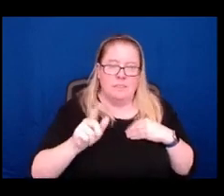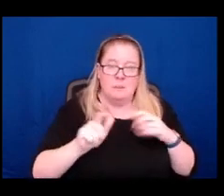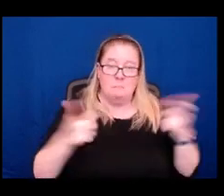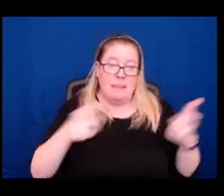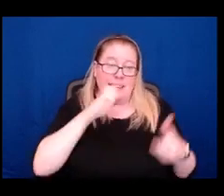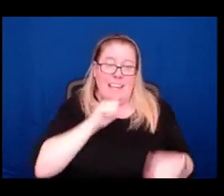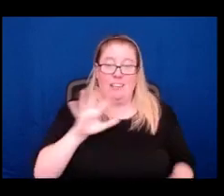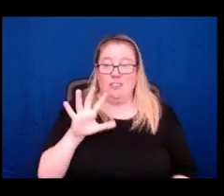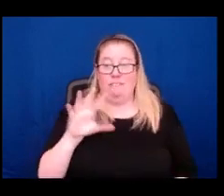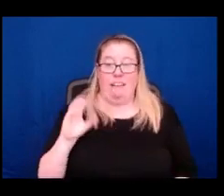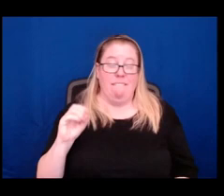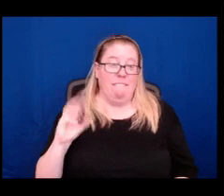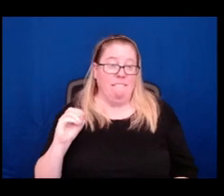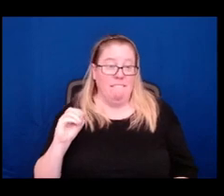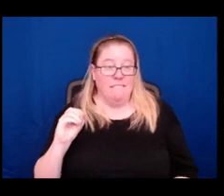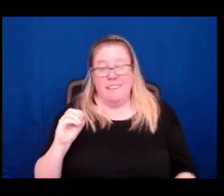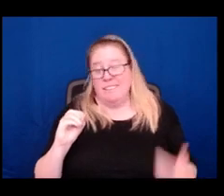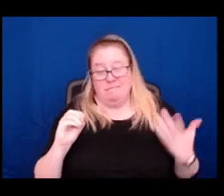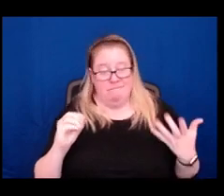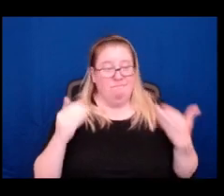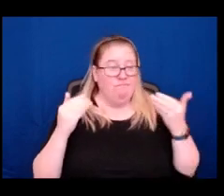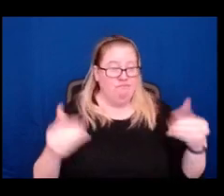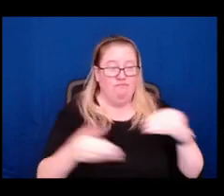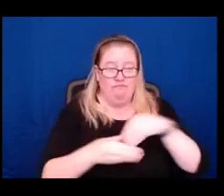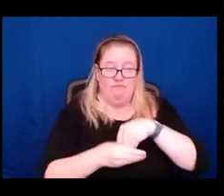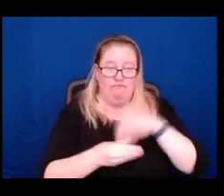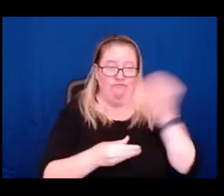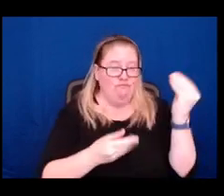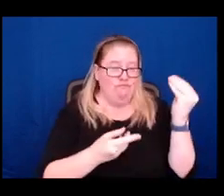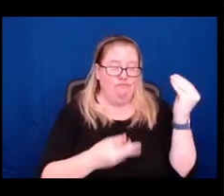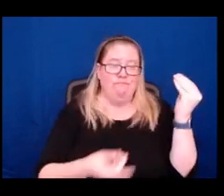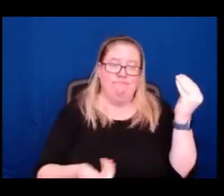big 5-0, and let's just go ahead and do this.